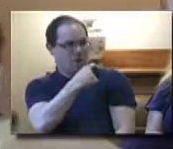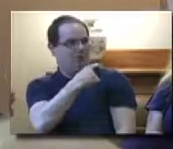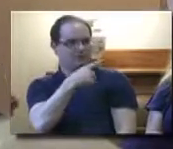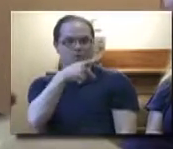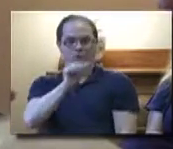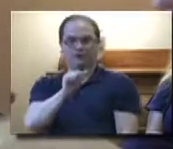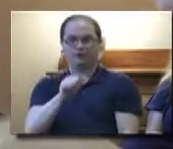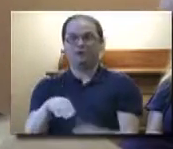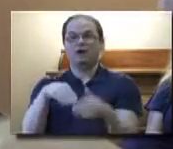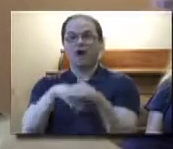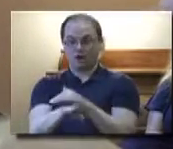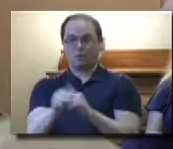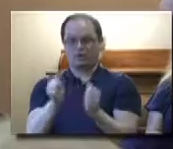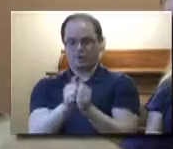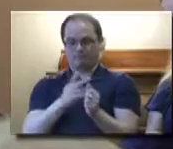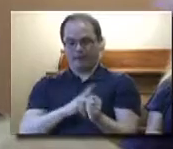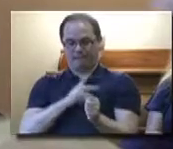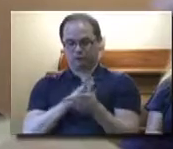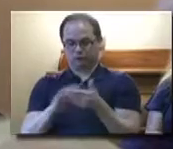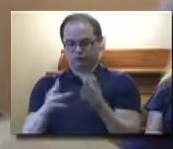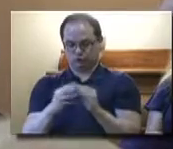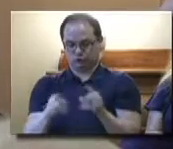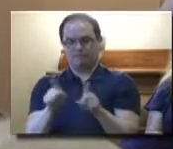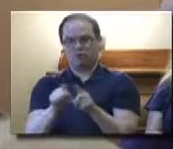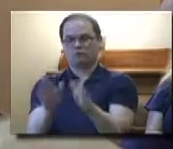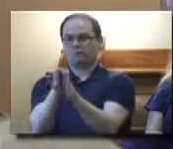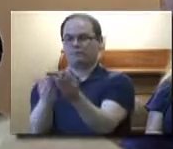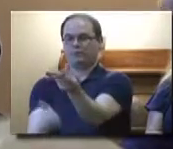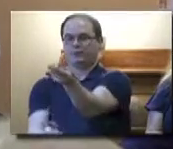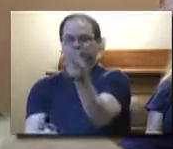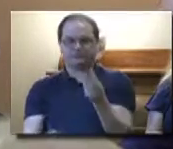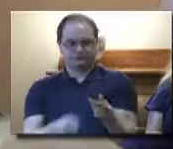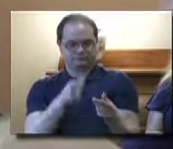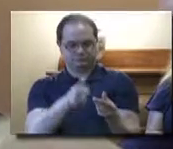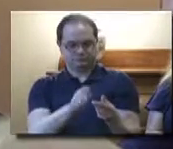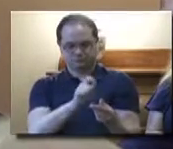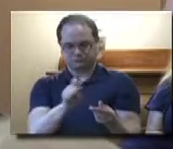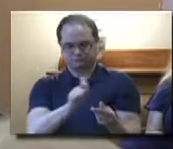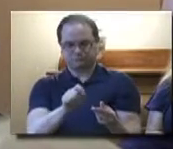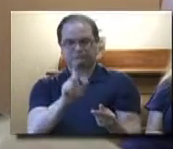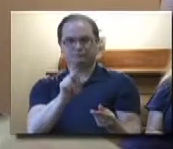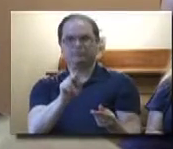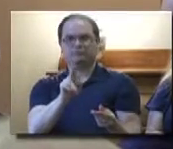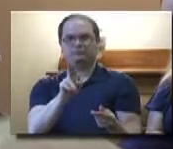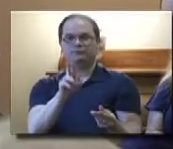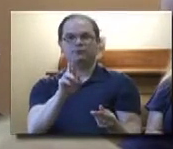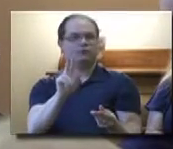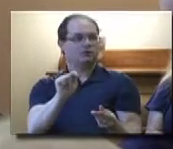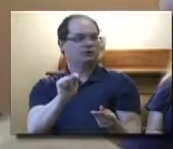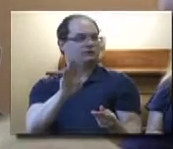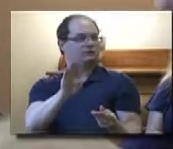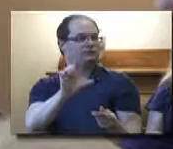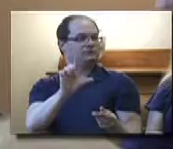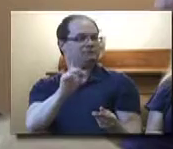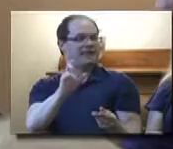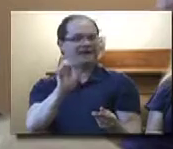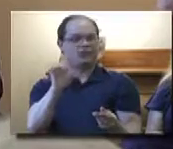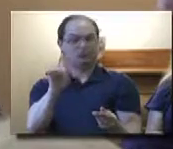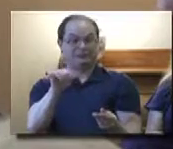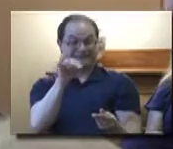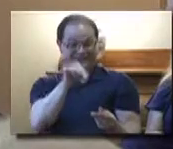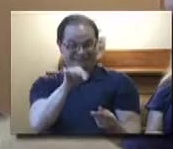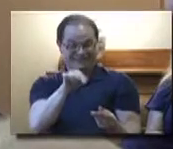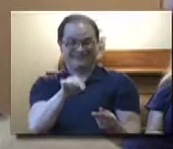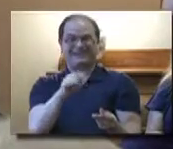I go in with my story, but I also go in with a book that was written by Kirk Blaggard, who is now the chairman